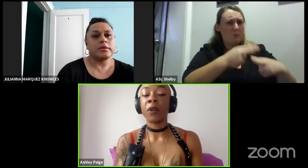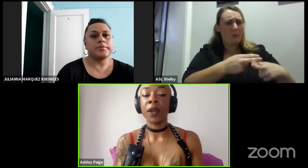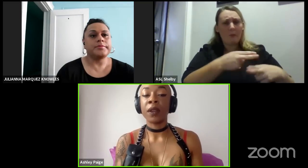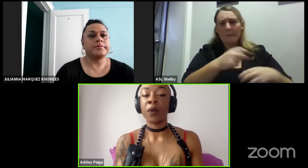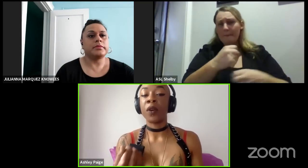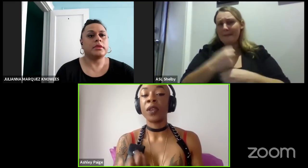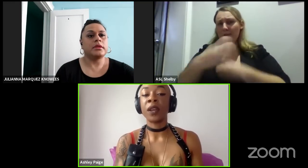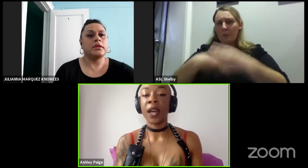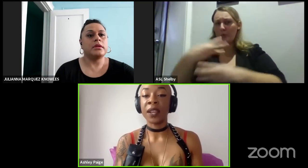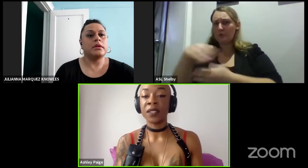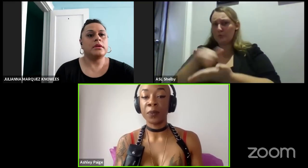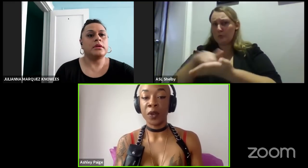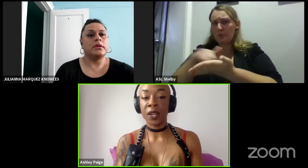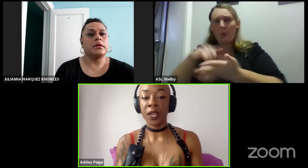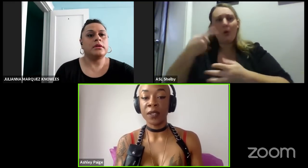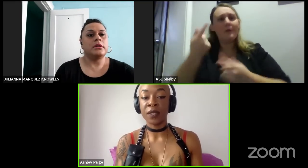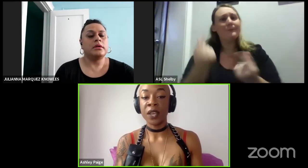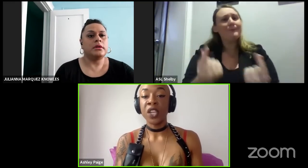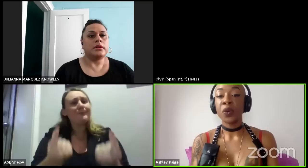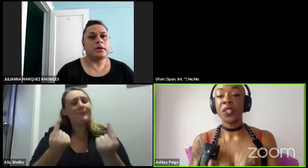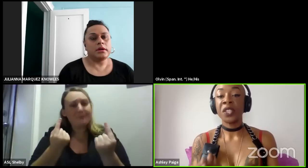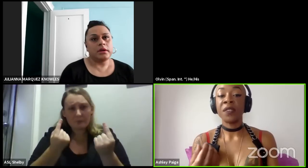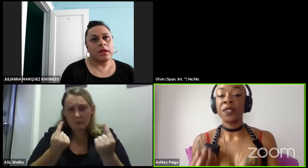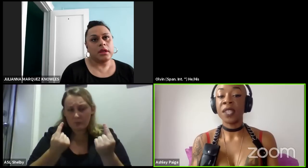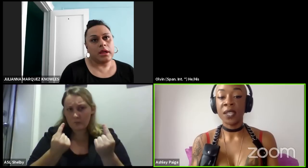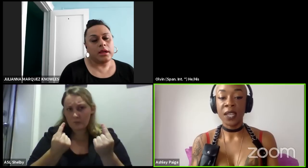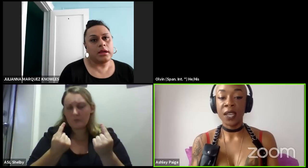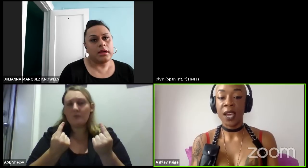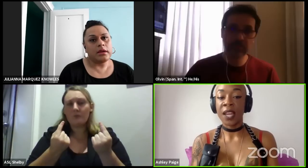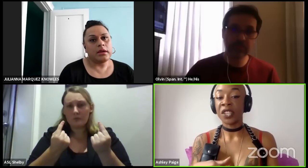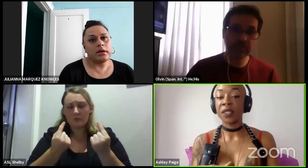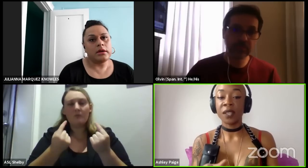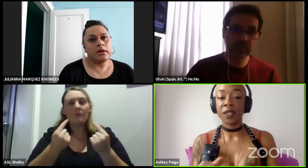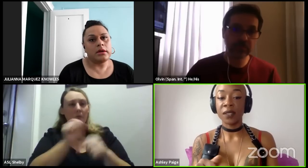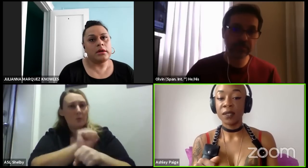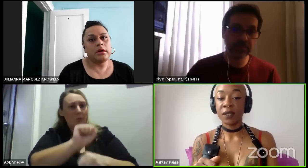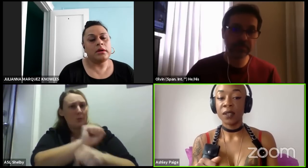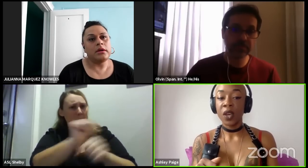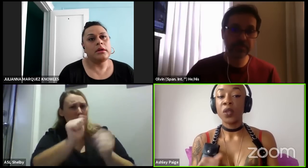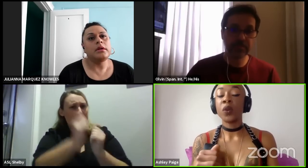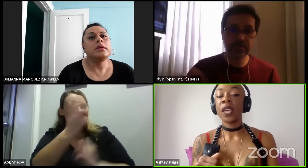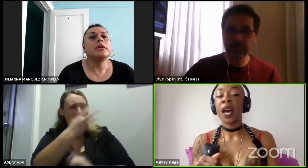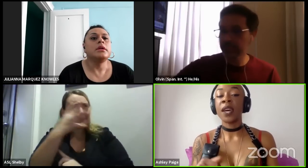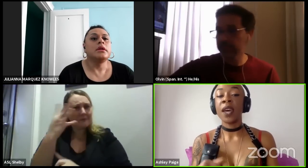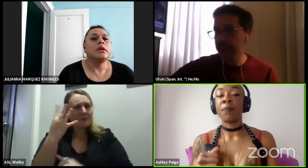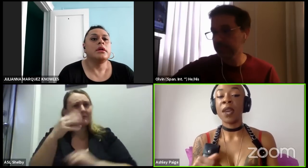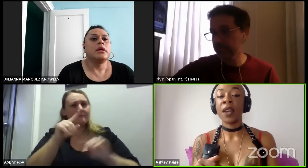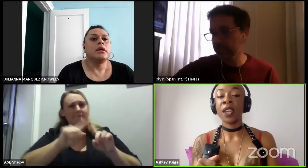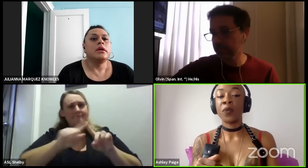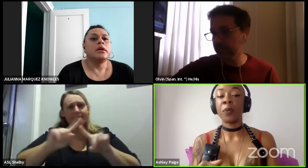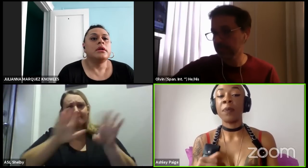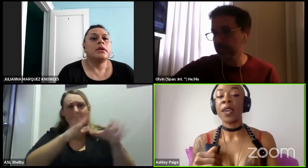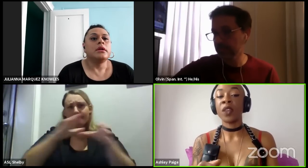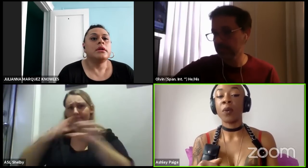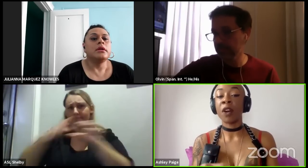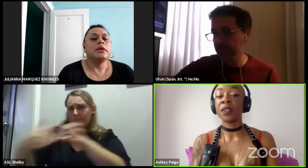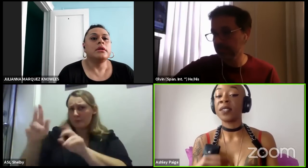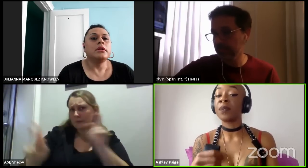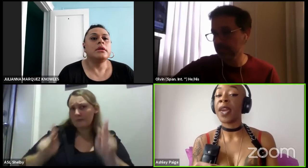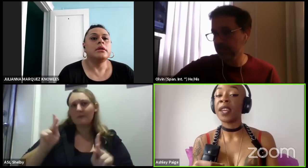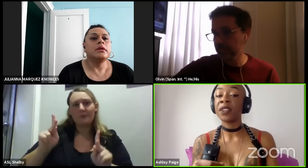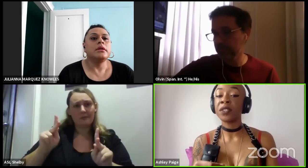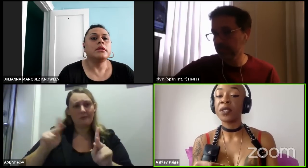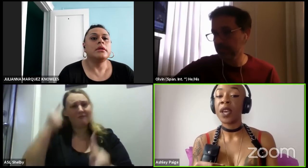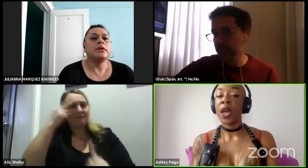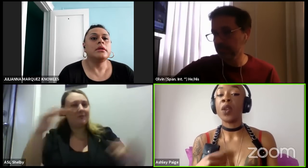of immigrant and working class communities to achieve dignity and justice. Juliana and Biani will be making their remarks